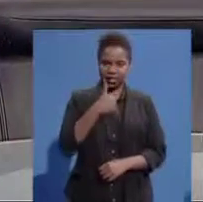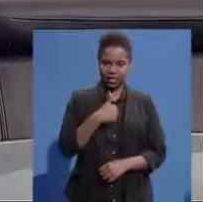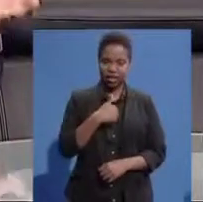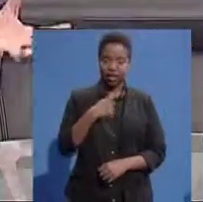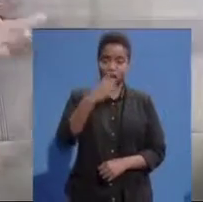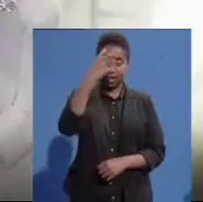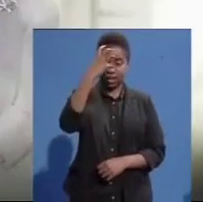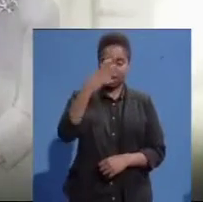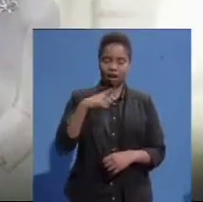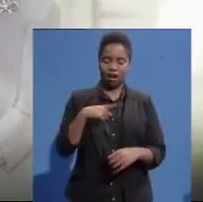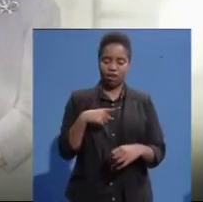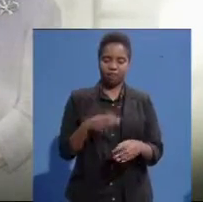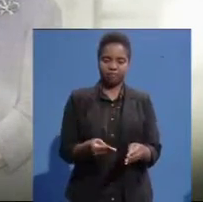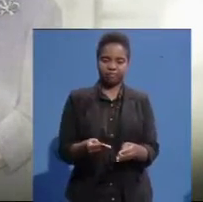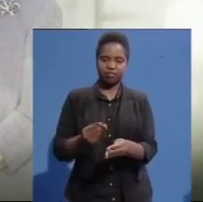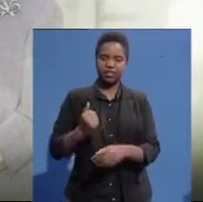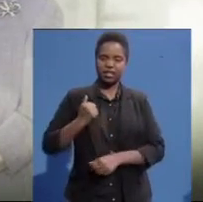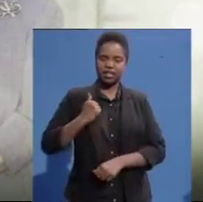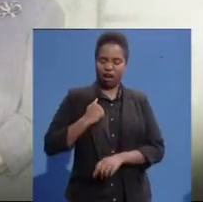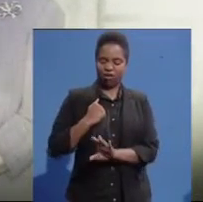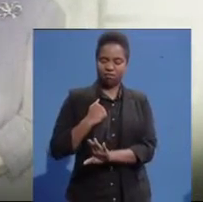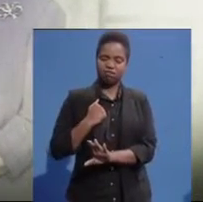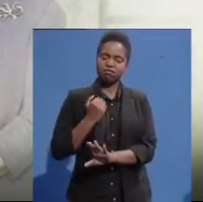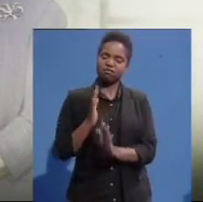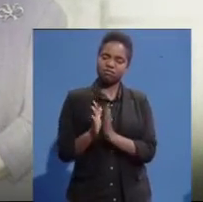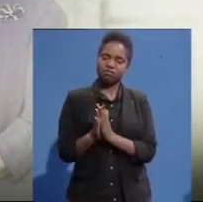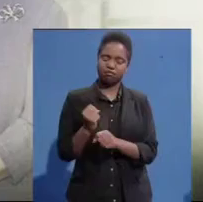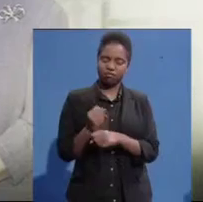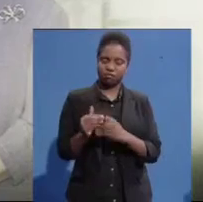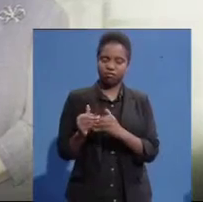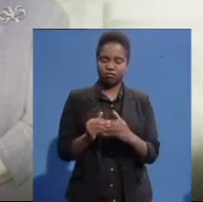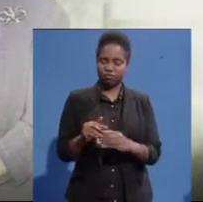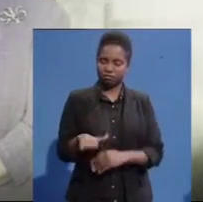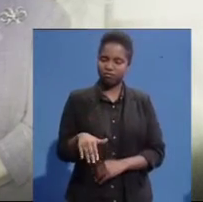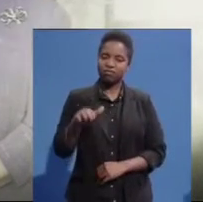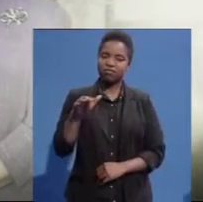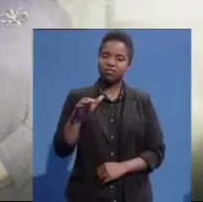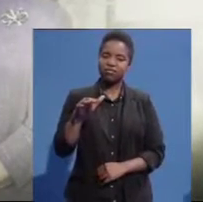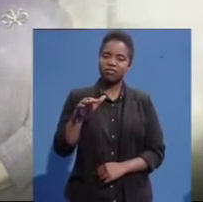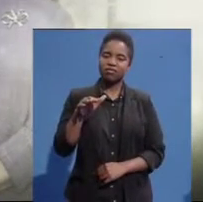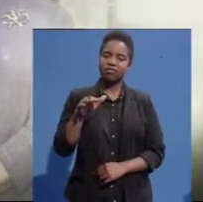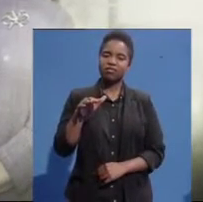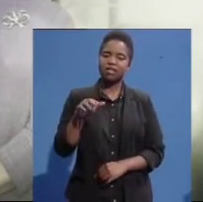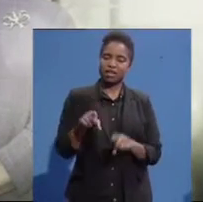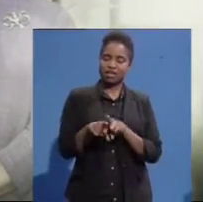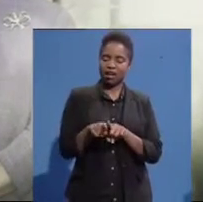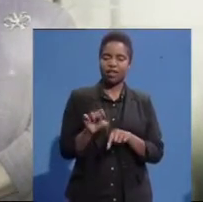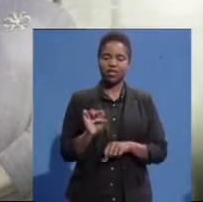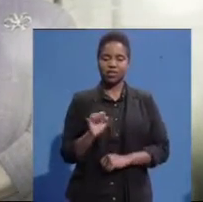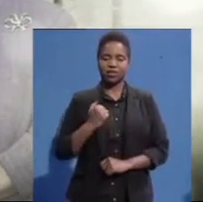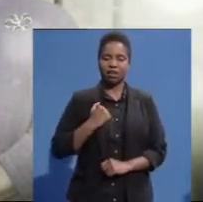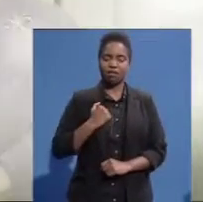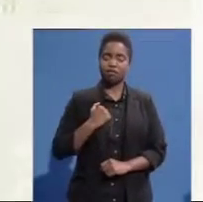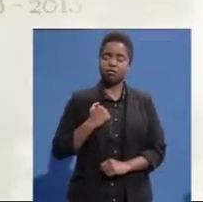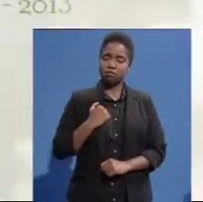say, please bring up my son, who is a special son to me, please bring him up as you would your own. And he